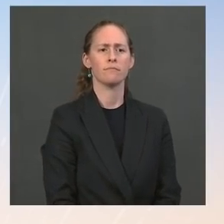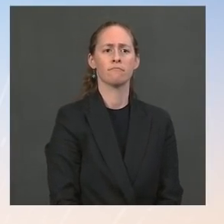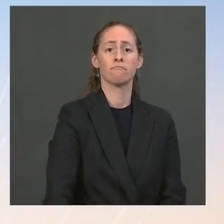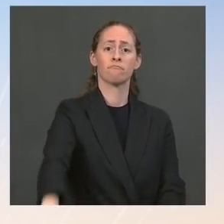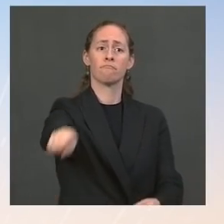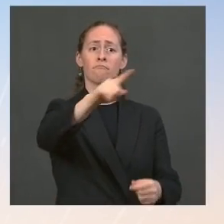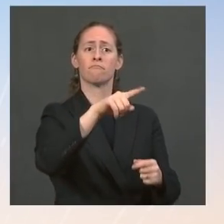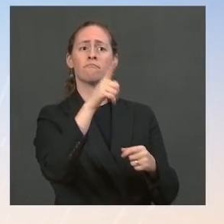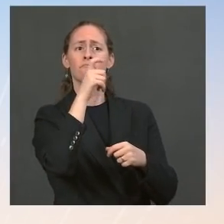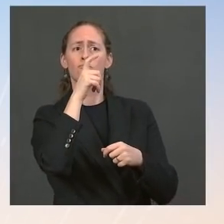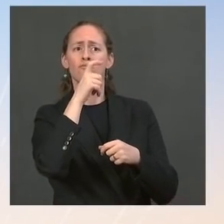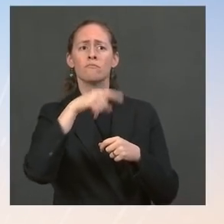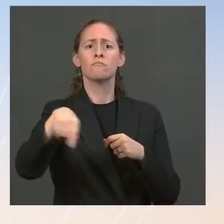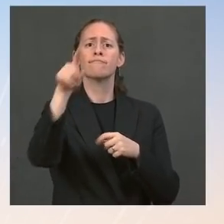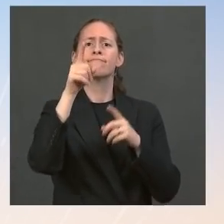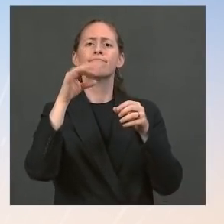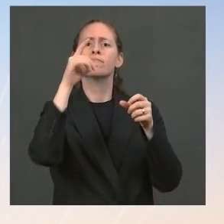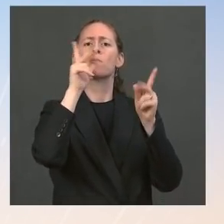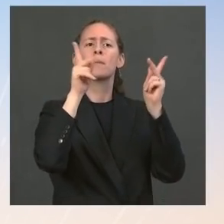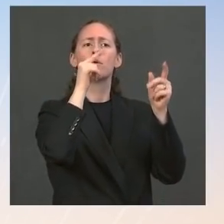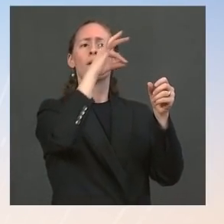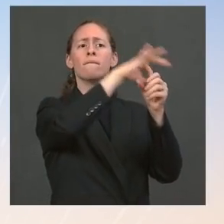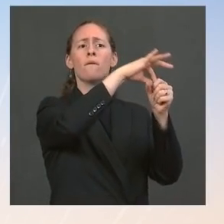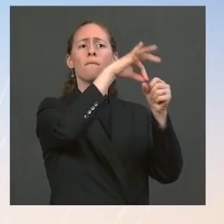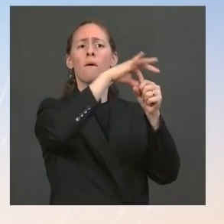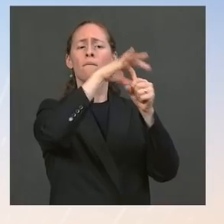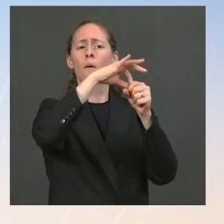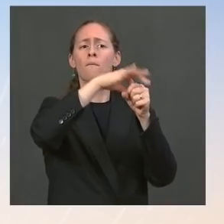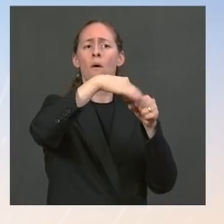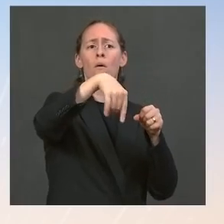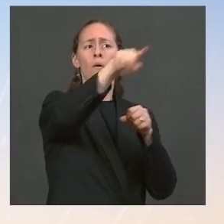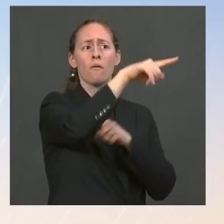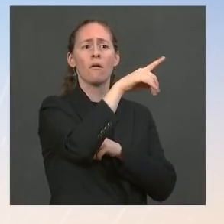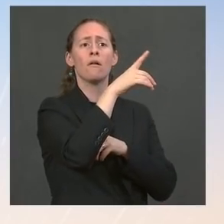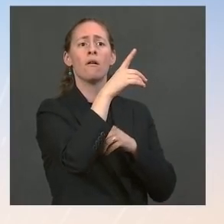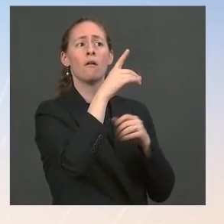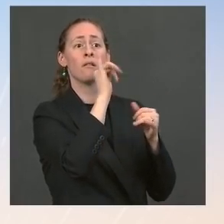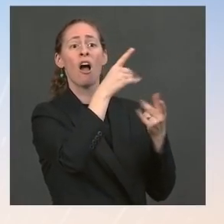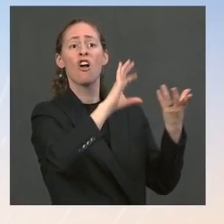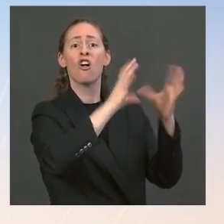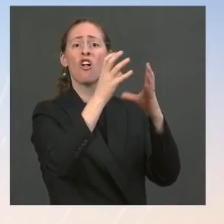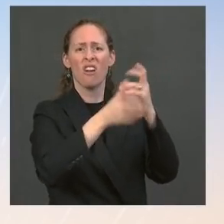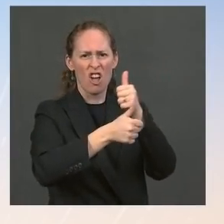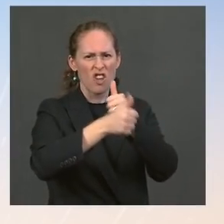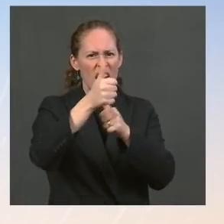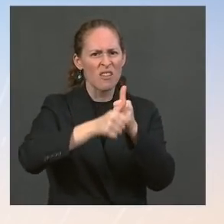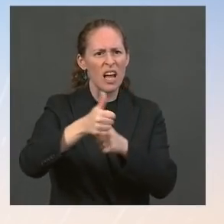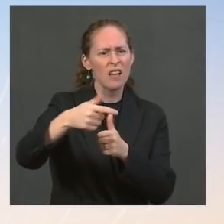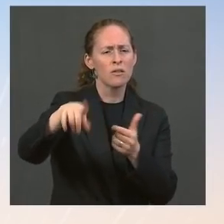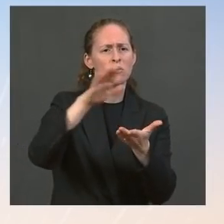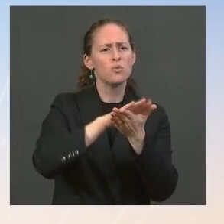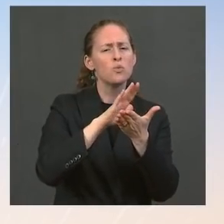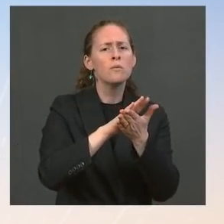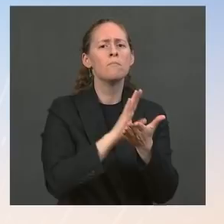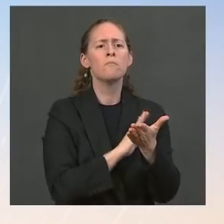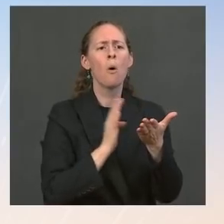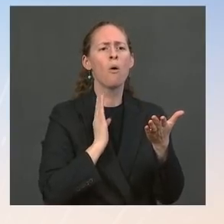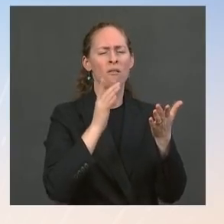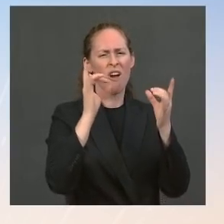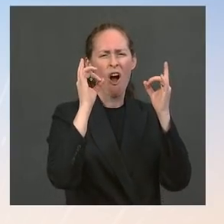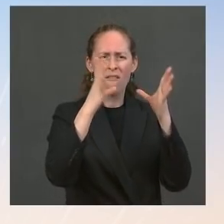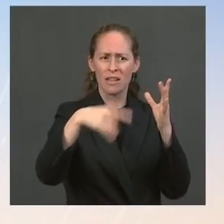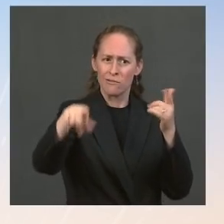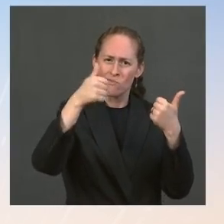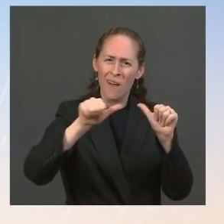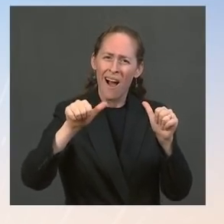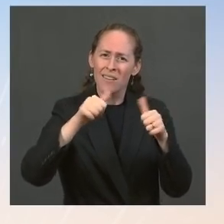officials across the country very seriously, and obviously these threats to school board members is horrible. They're doing their jobs. Obviously